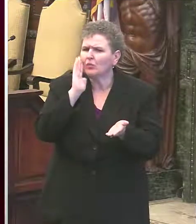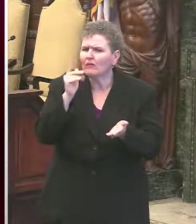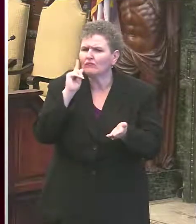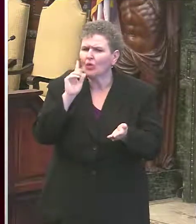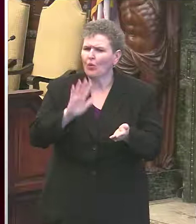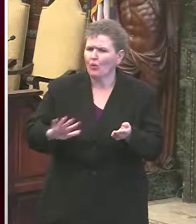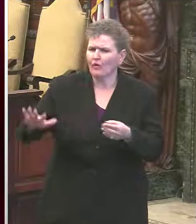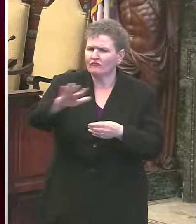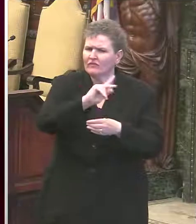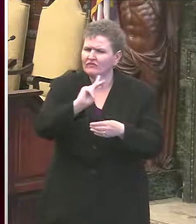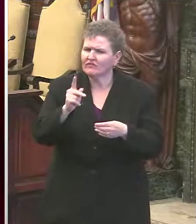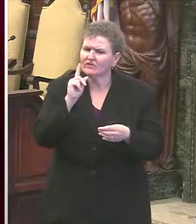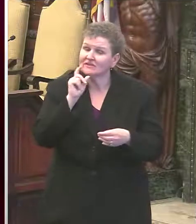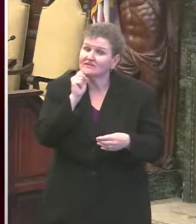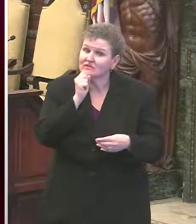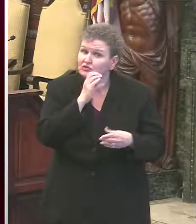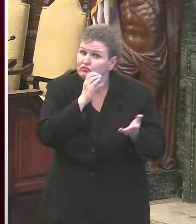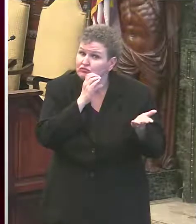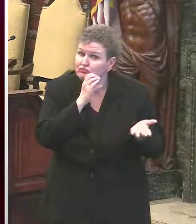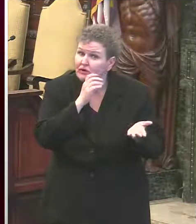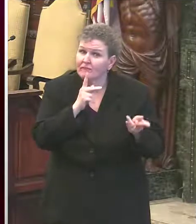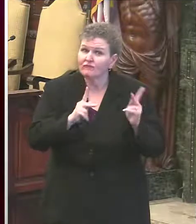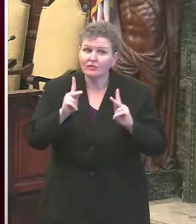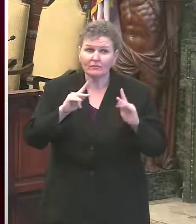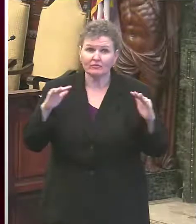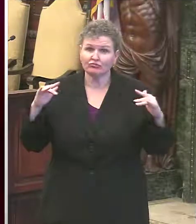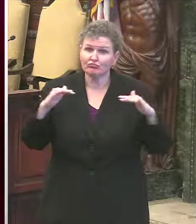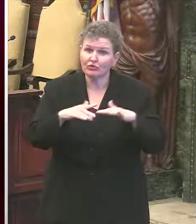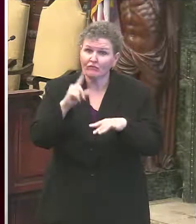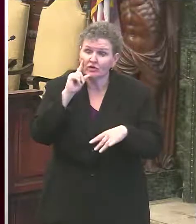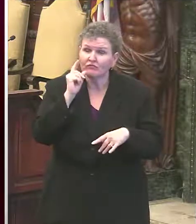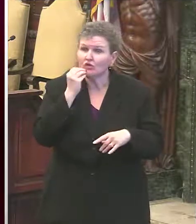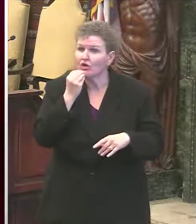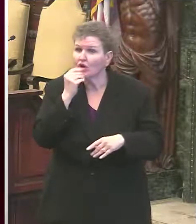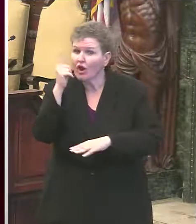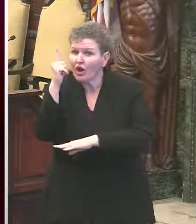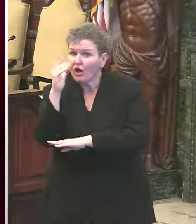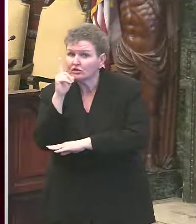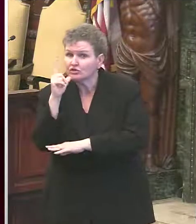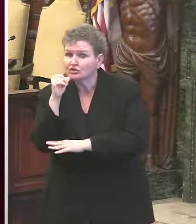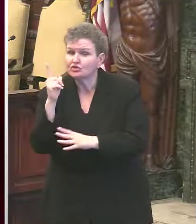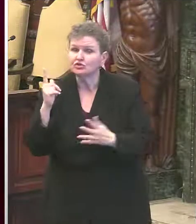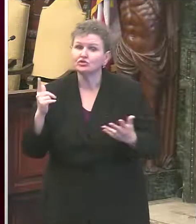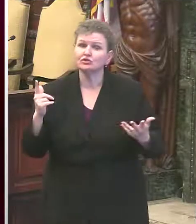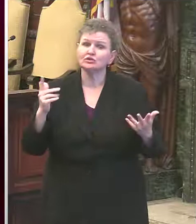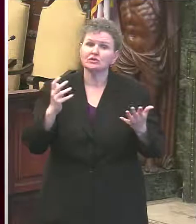places for senior citizens to get lunch and to get information?